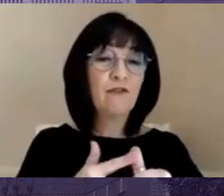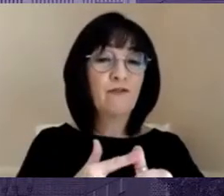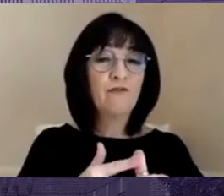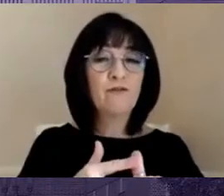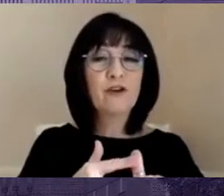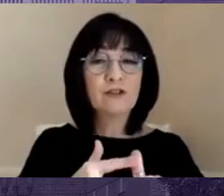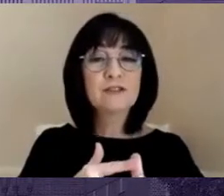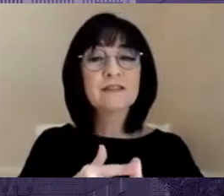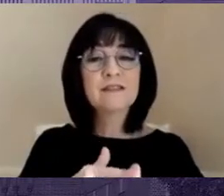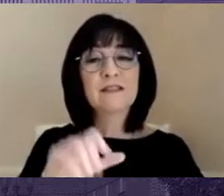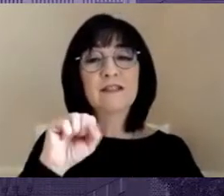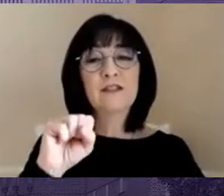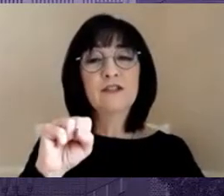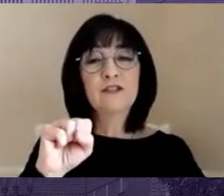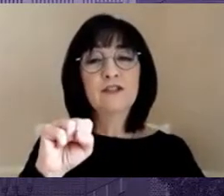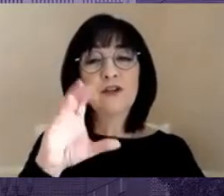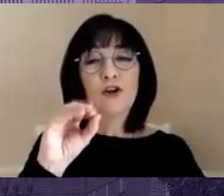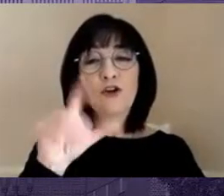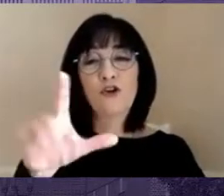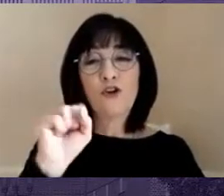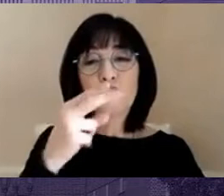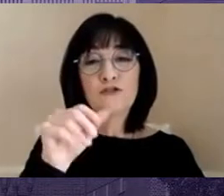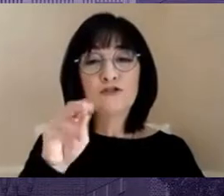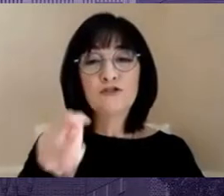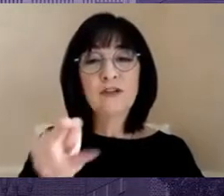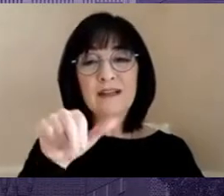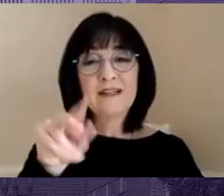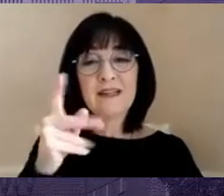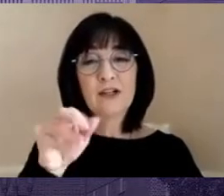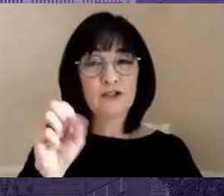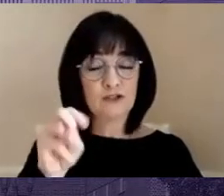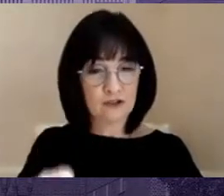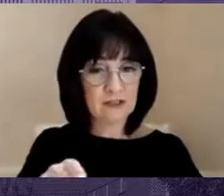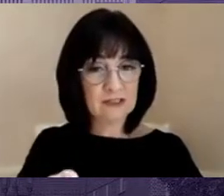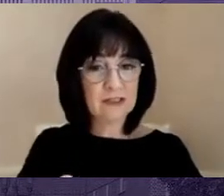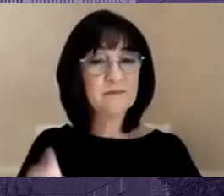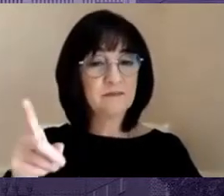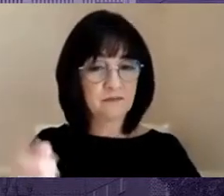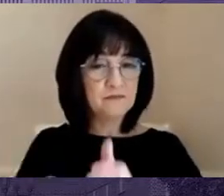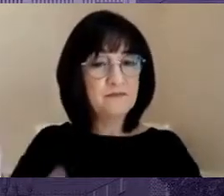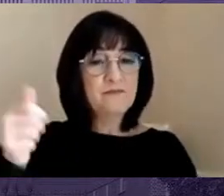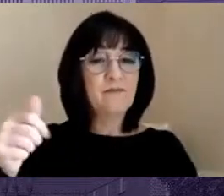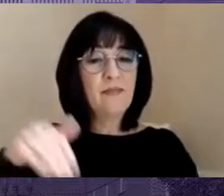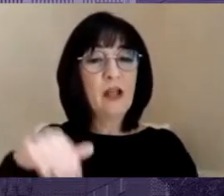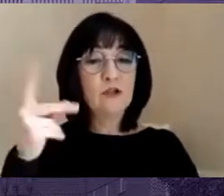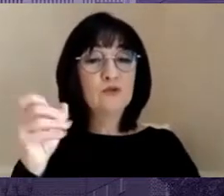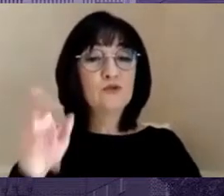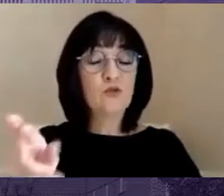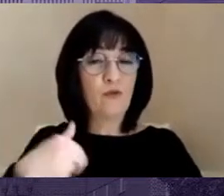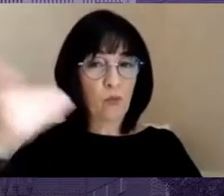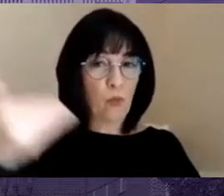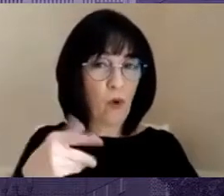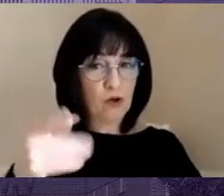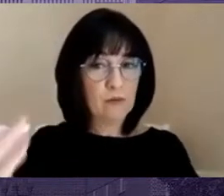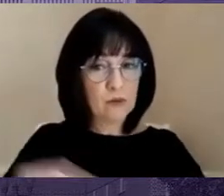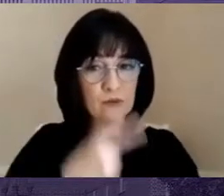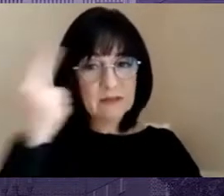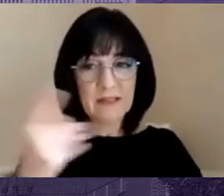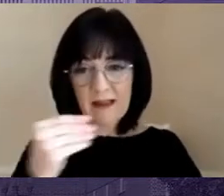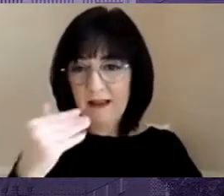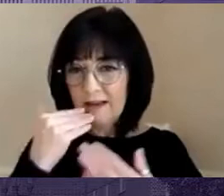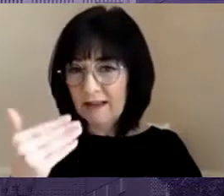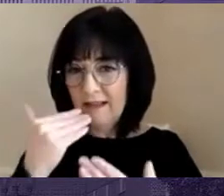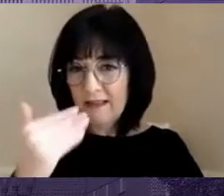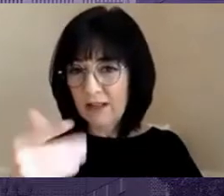who's the Vice Wing Commander of the 436th Airlift at Dover. We welcome you today and thank you for